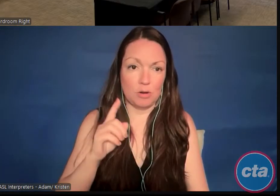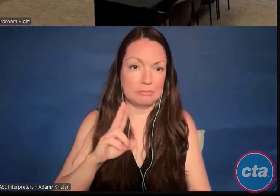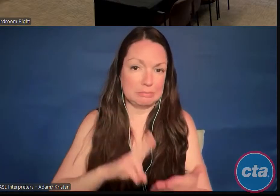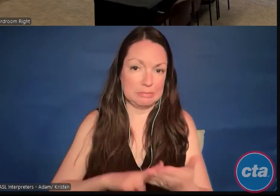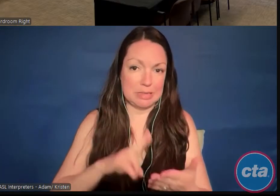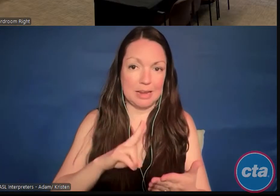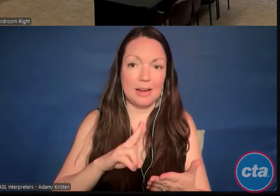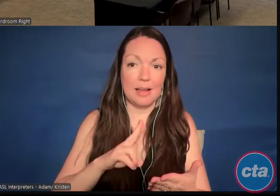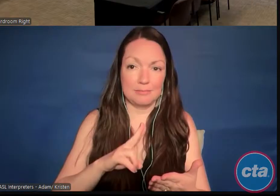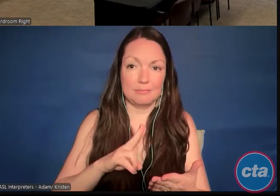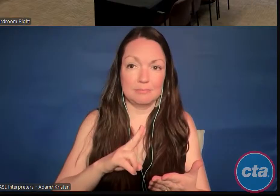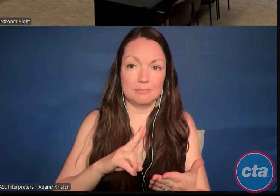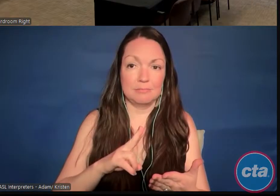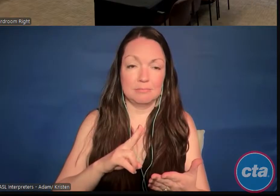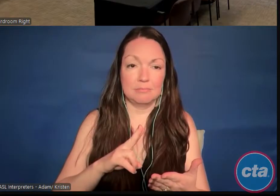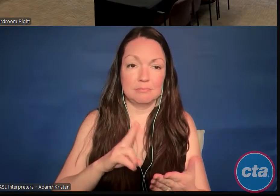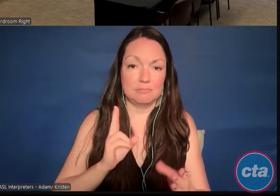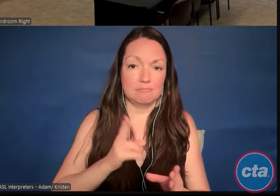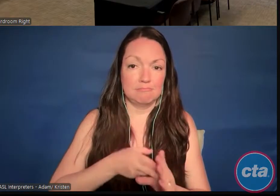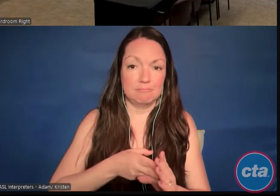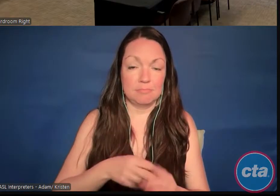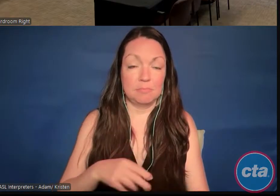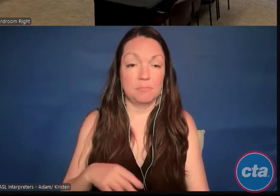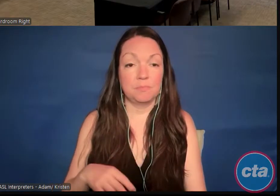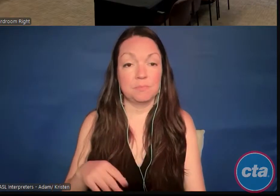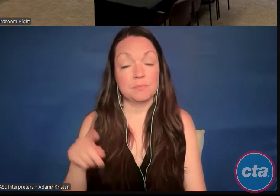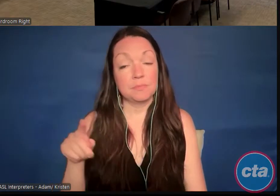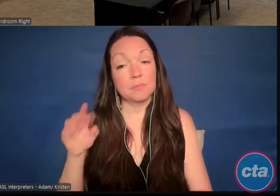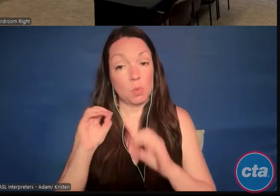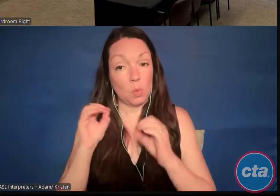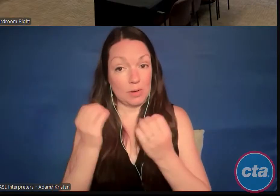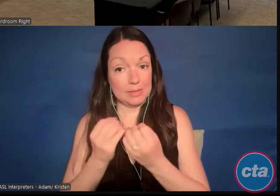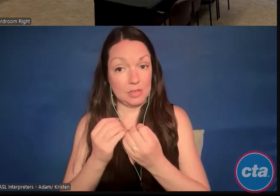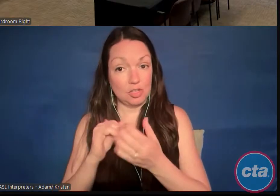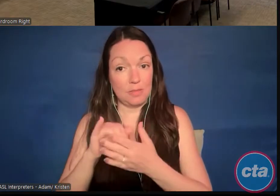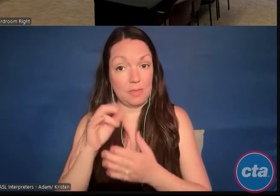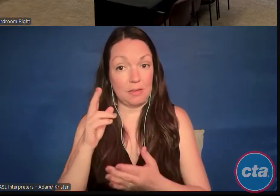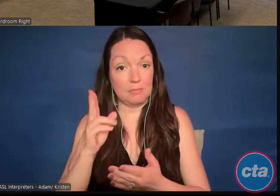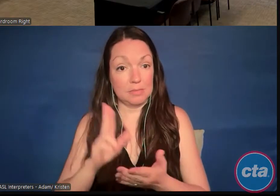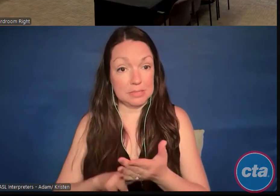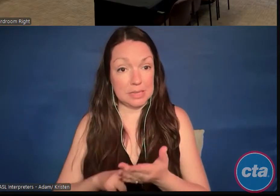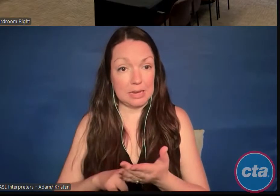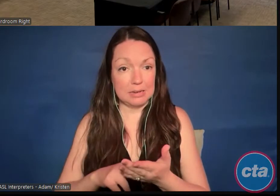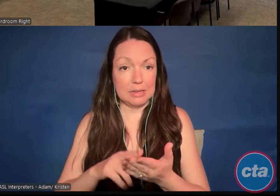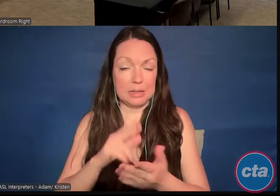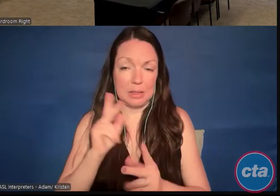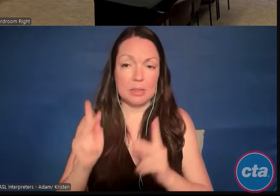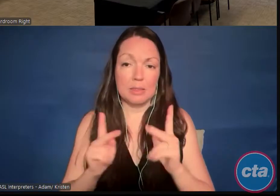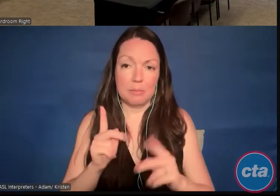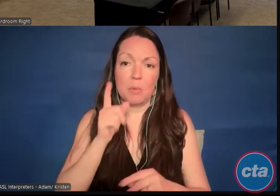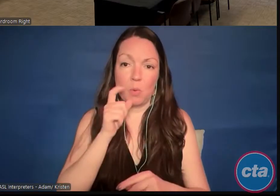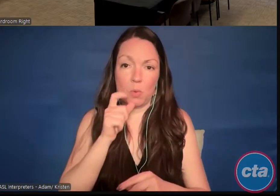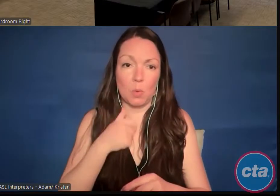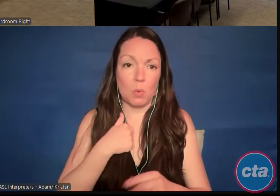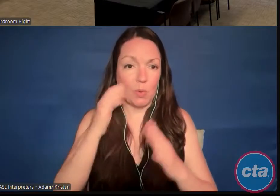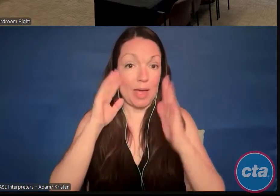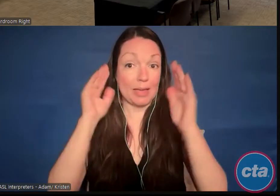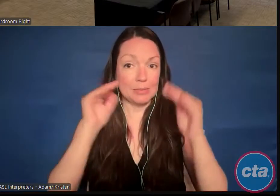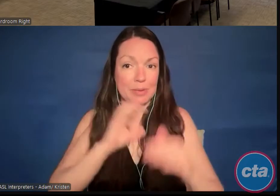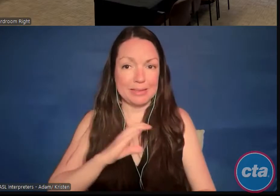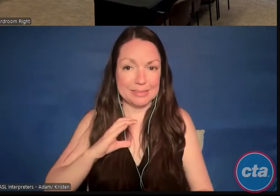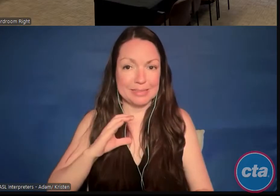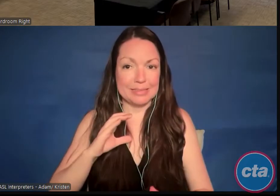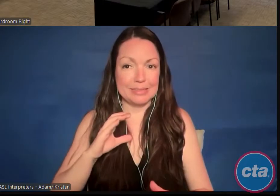to it. The organizations that also signed are the exact people that I expected the Citizens Advisory Board to work with